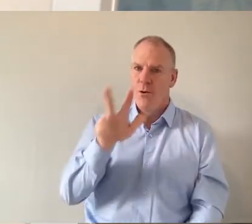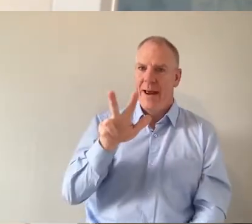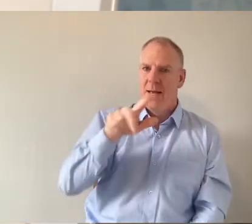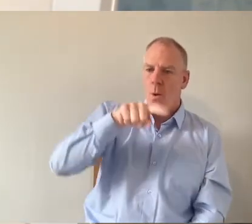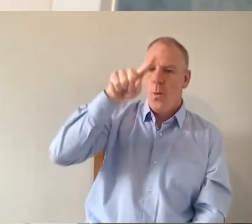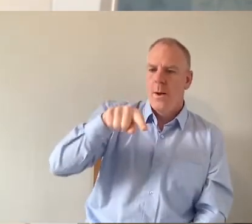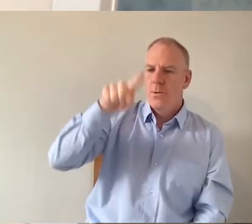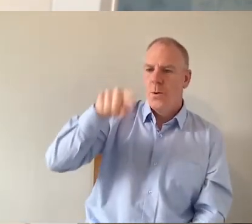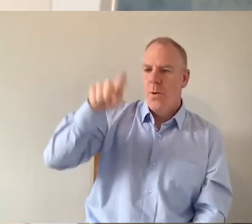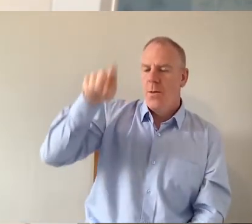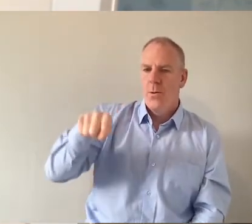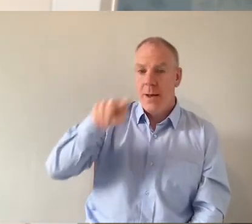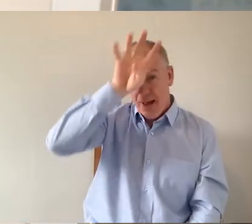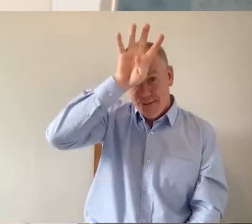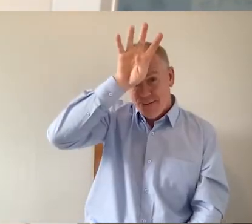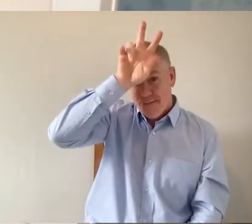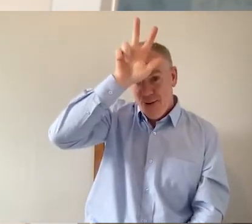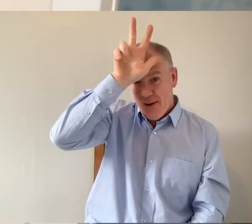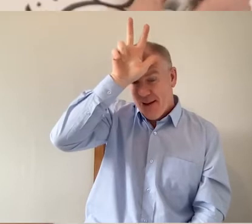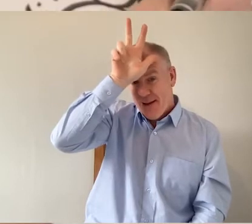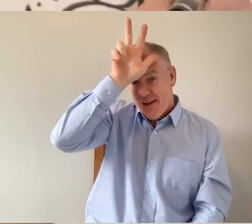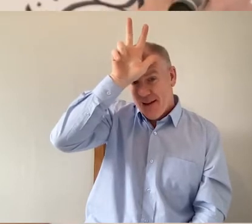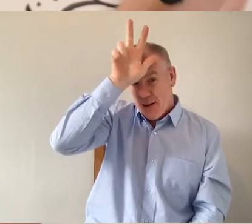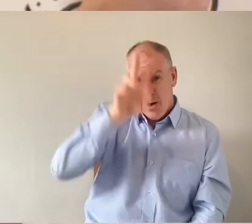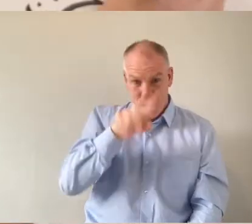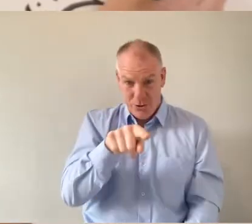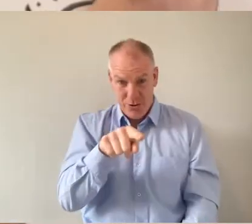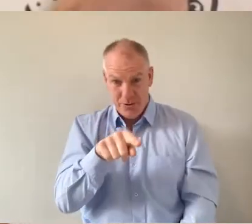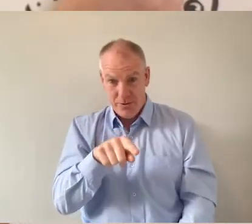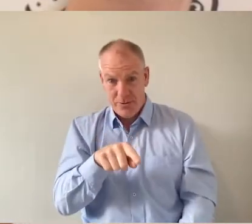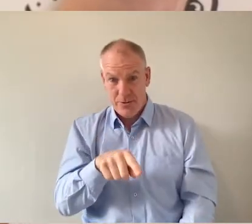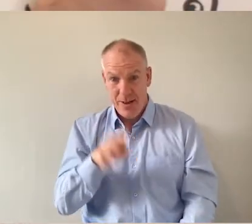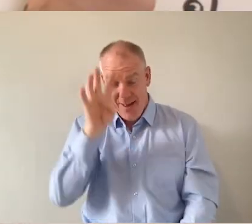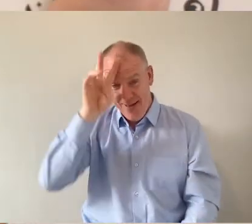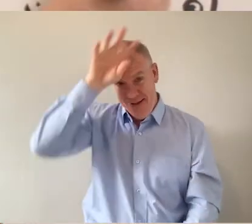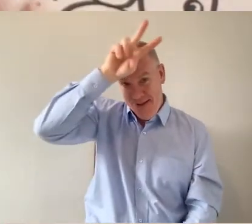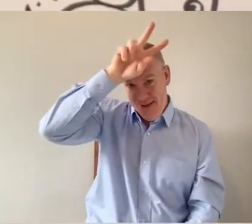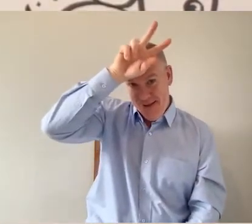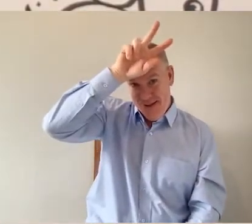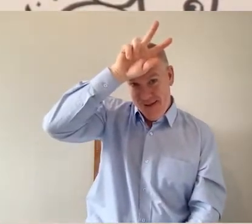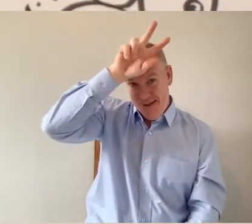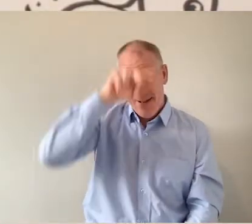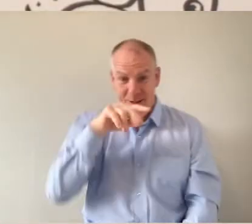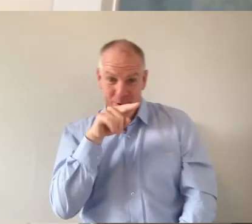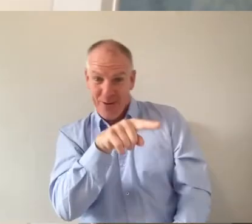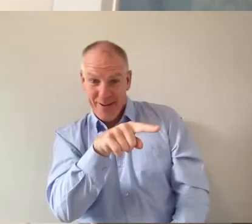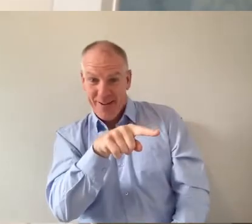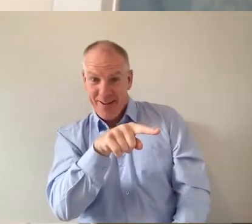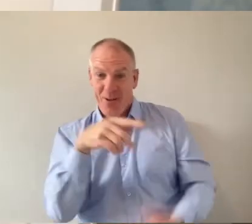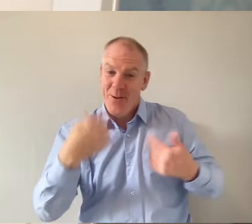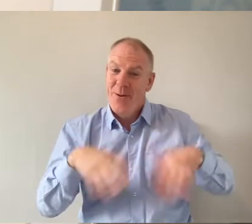spikes just over his eyes. Okay, so I'm going to do 1, 2, 3 spikes like that.